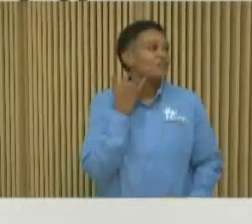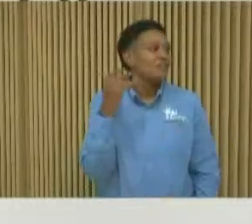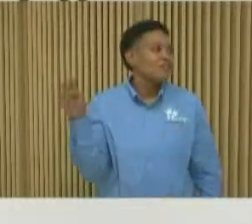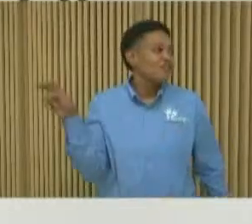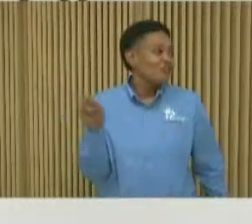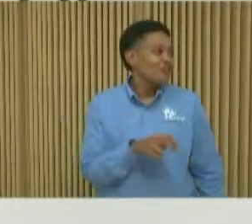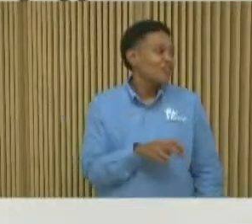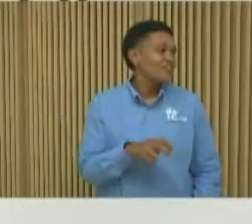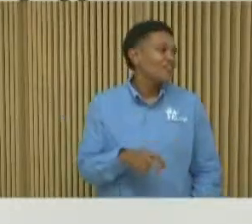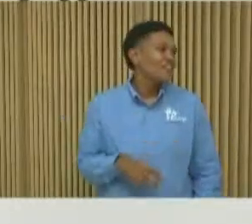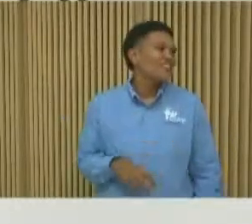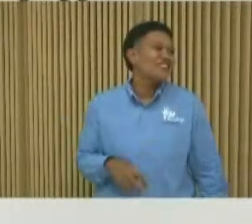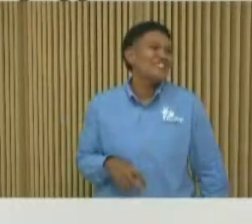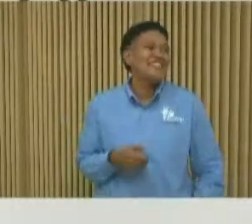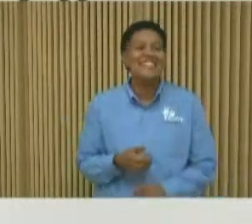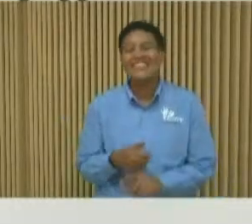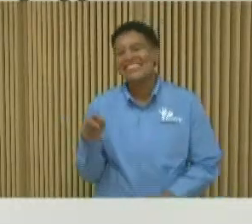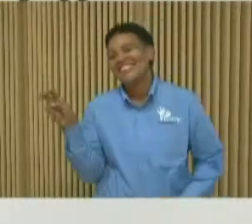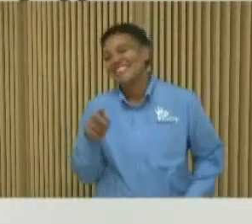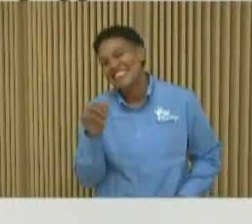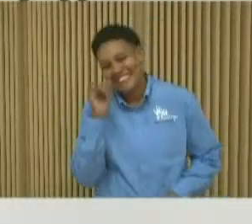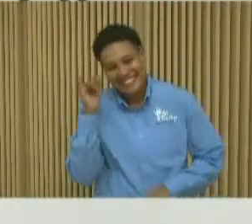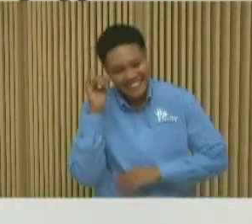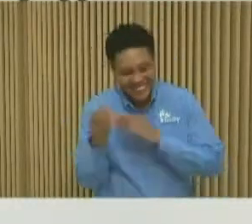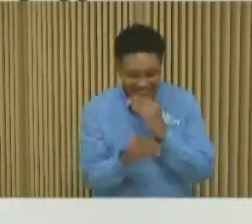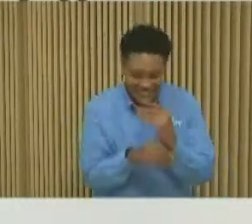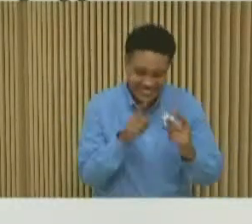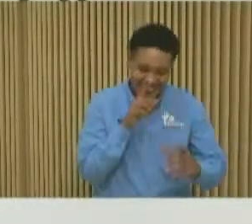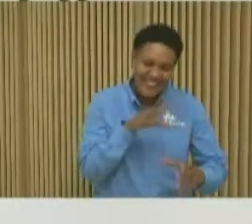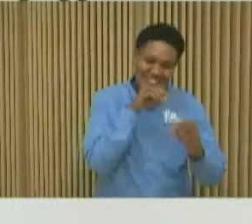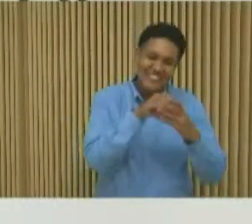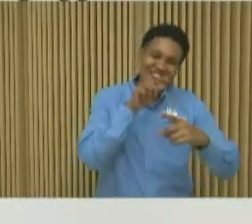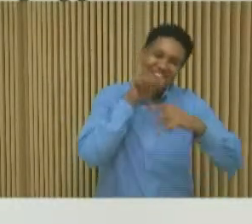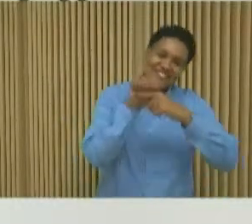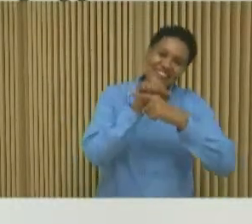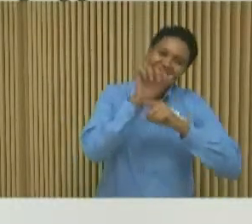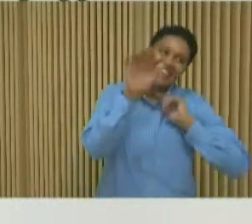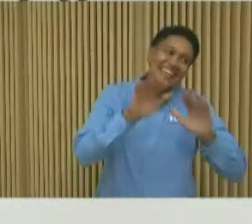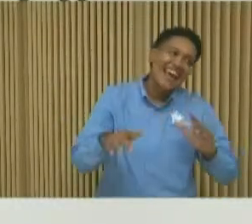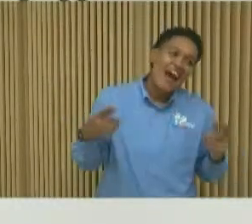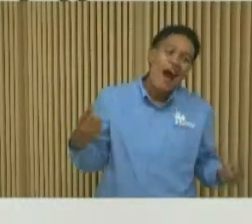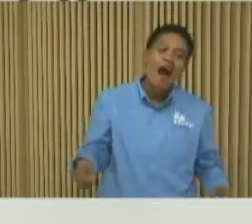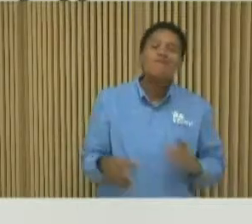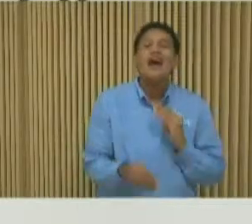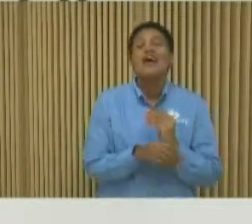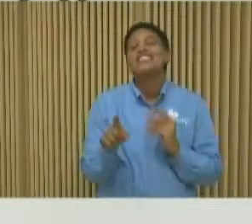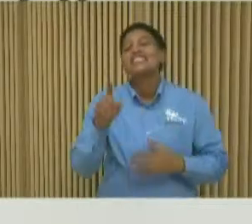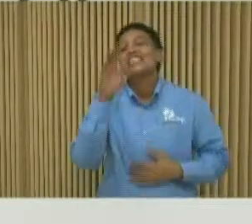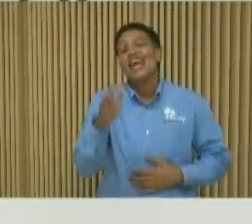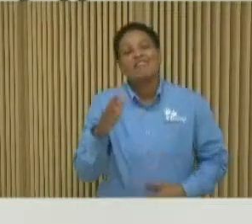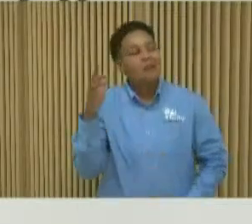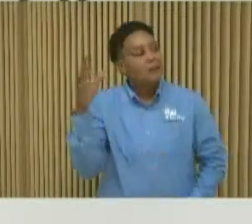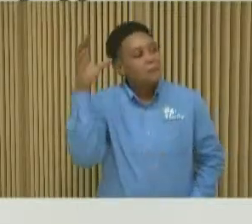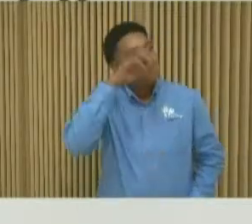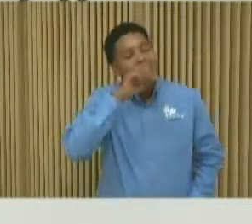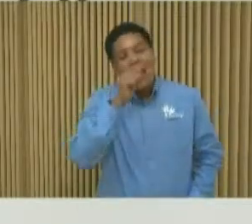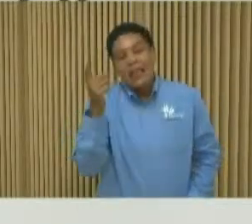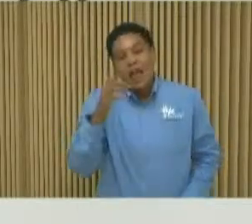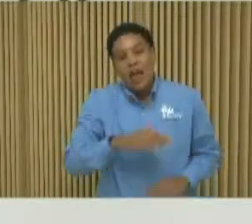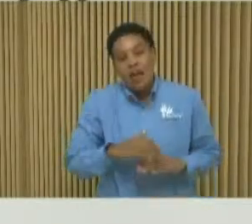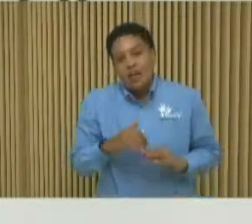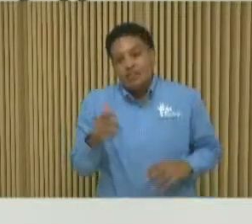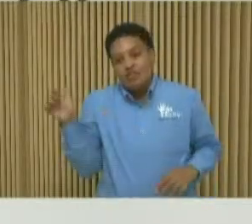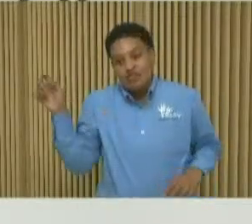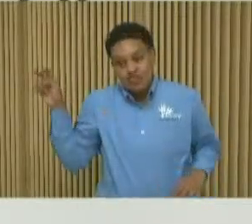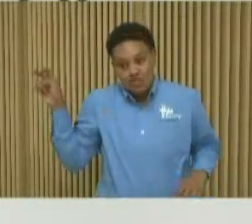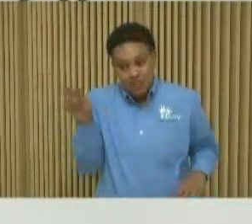yesterday, on Monday, sorry, and was participating in the training. Okay. So she never missed anything, and that's the good